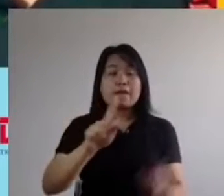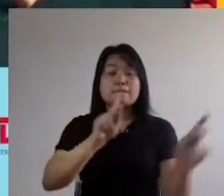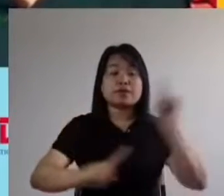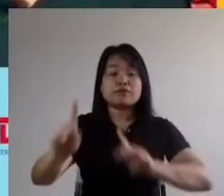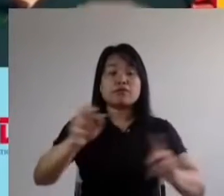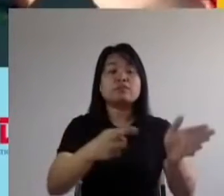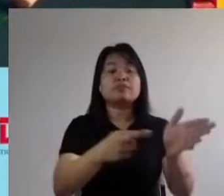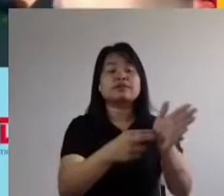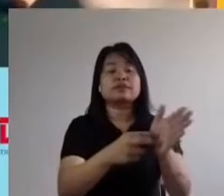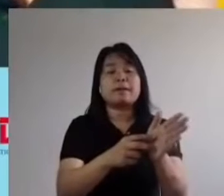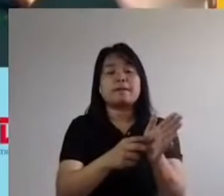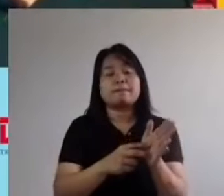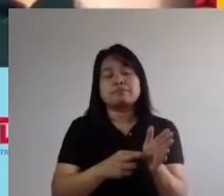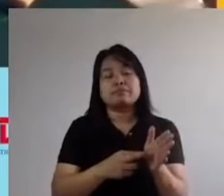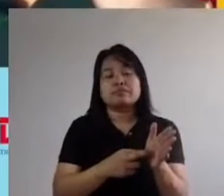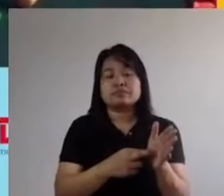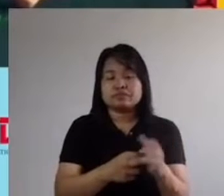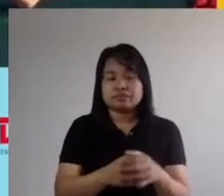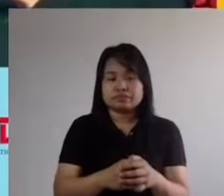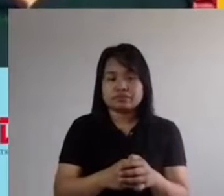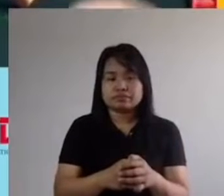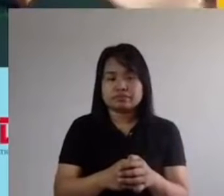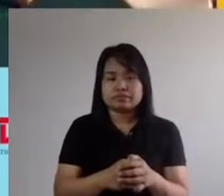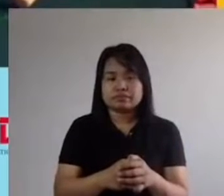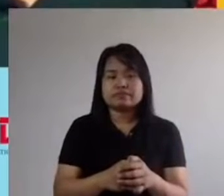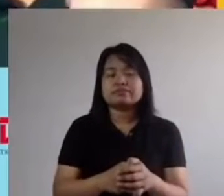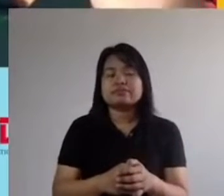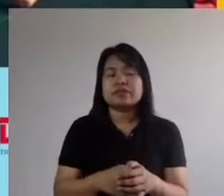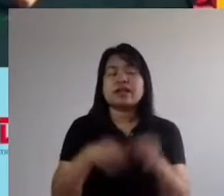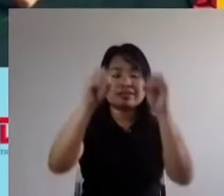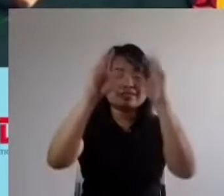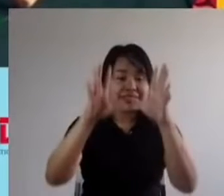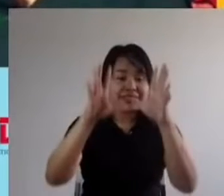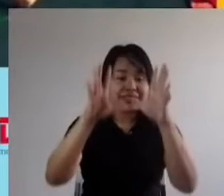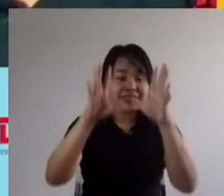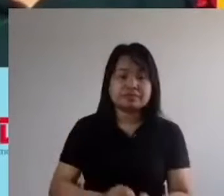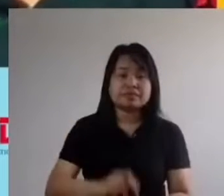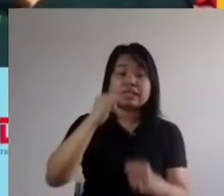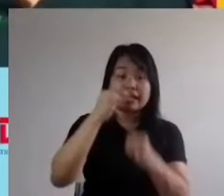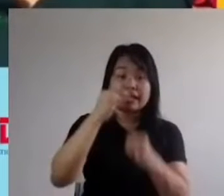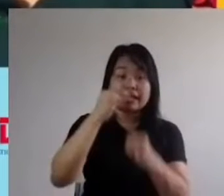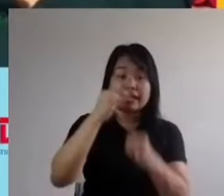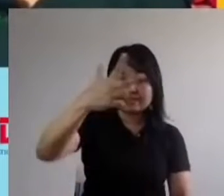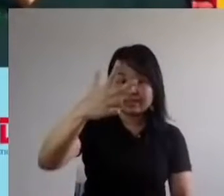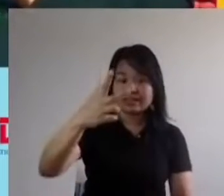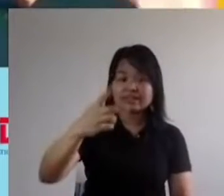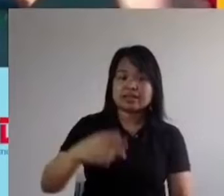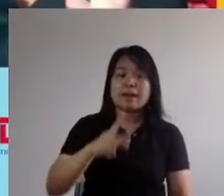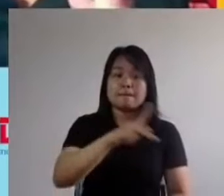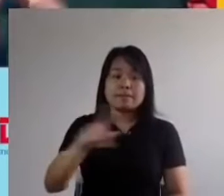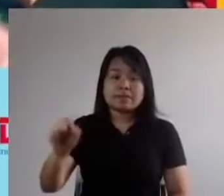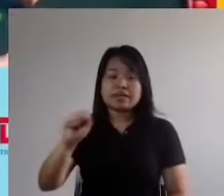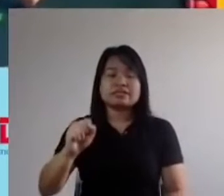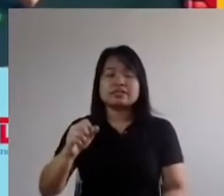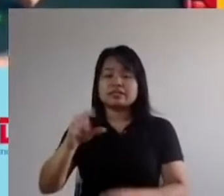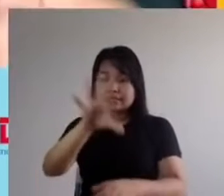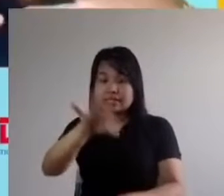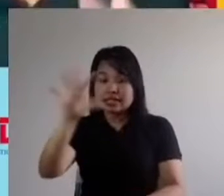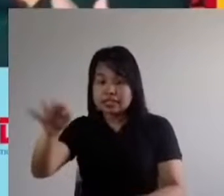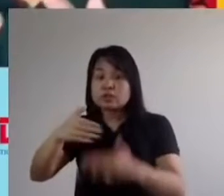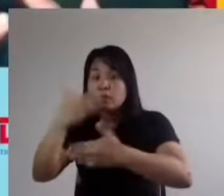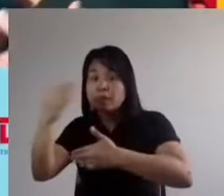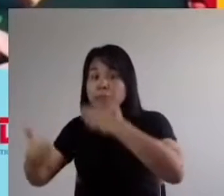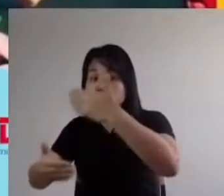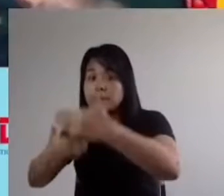last one is that teacher will still undergo a PPST-based selection process. So for purposes of